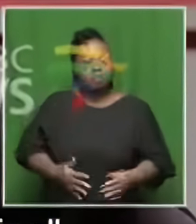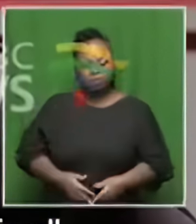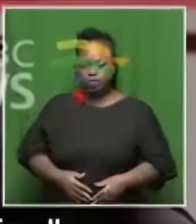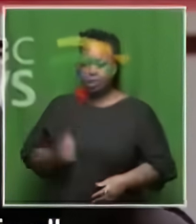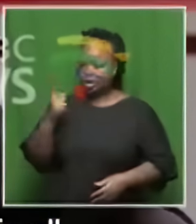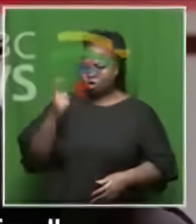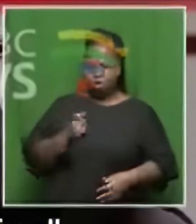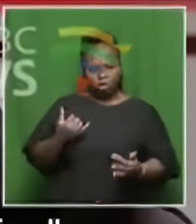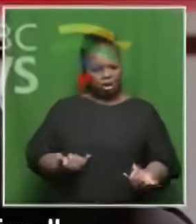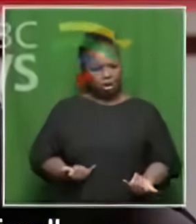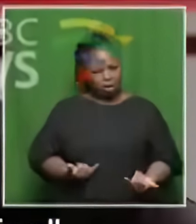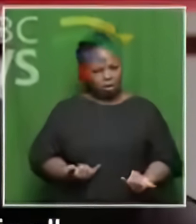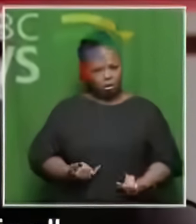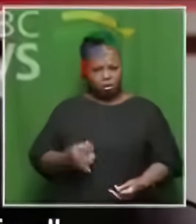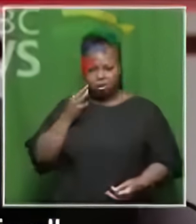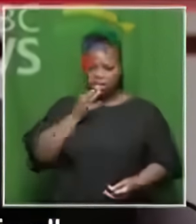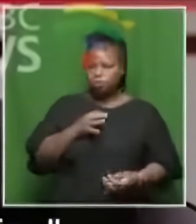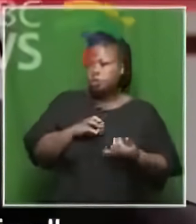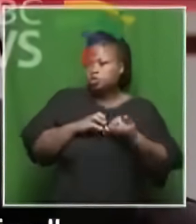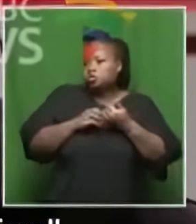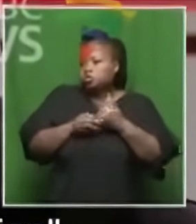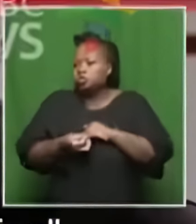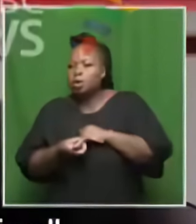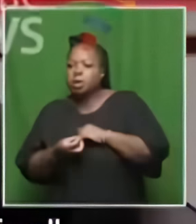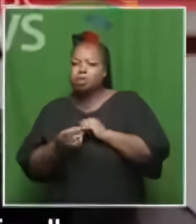Only now we're being told we're trying to